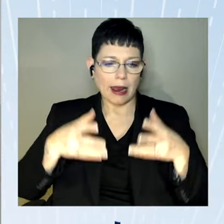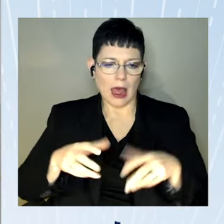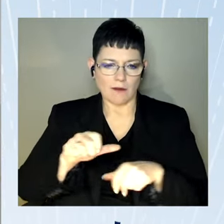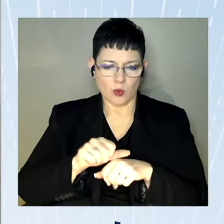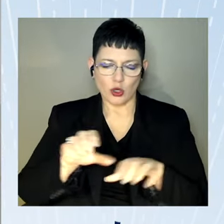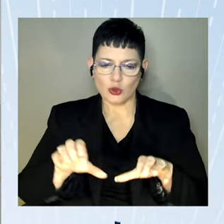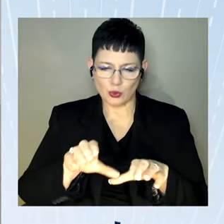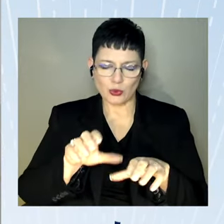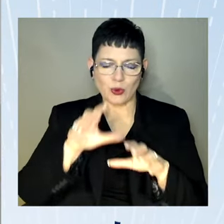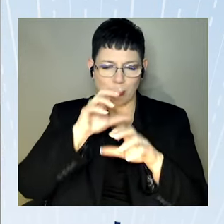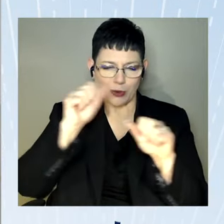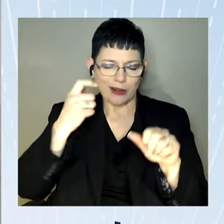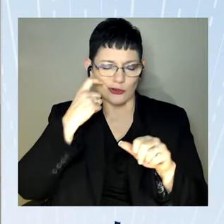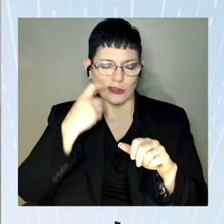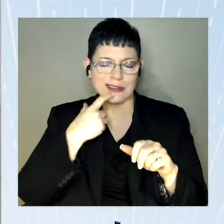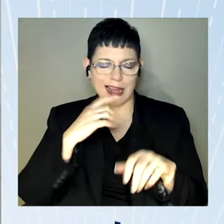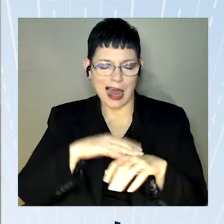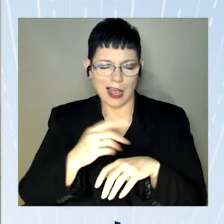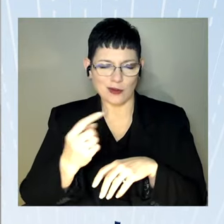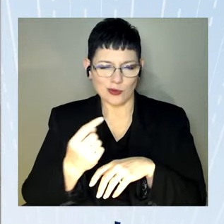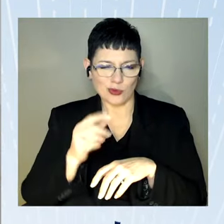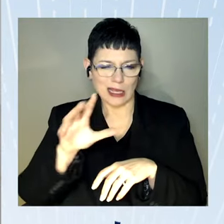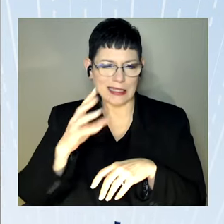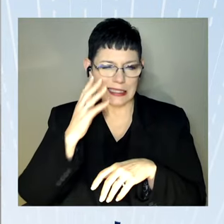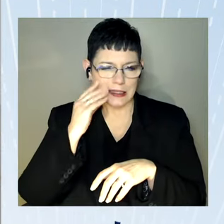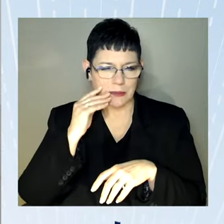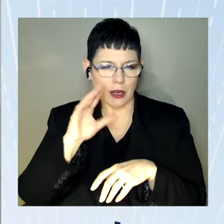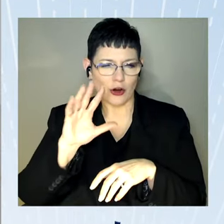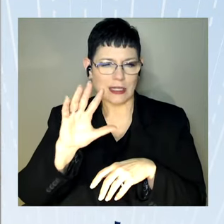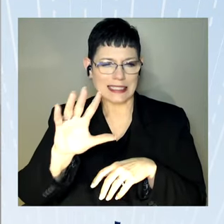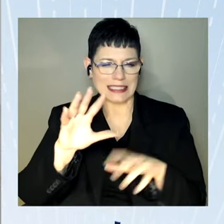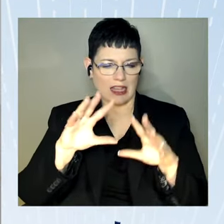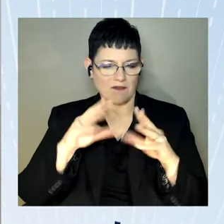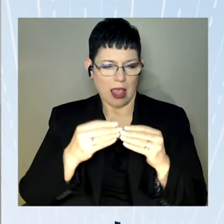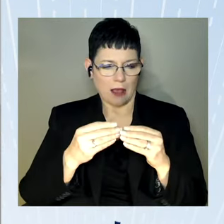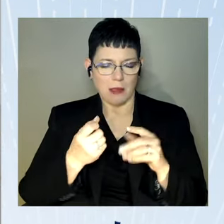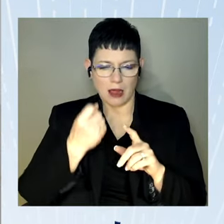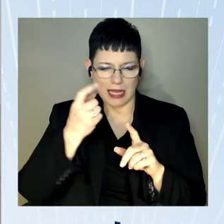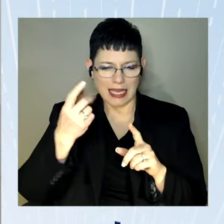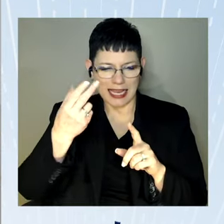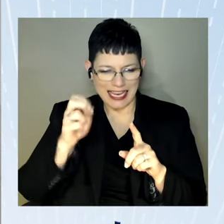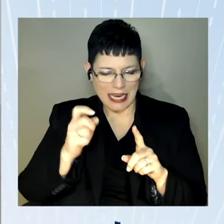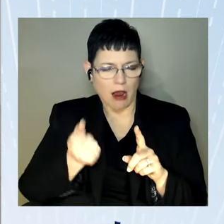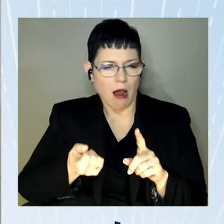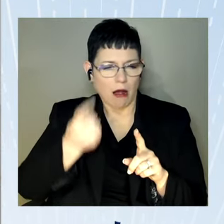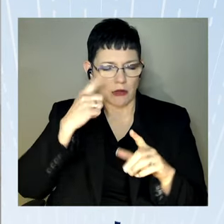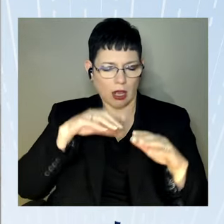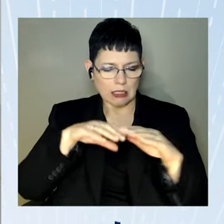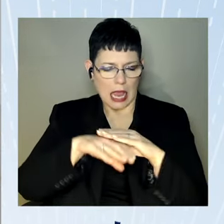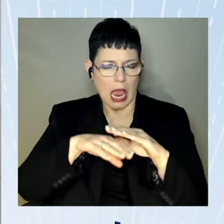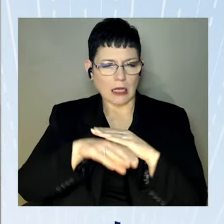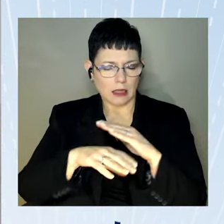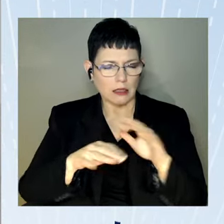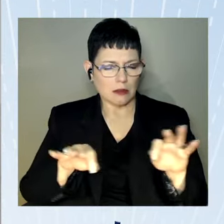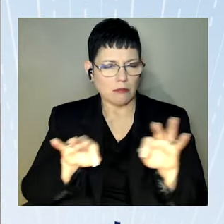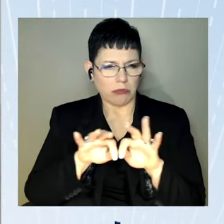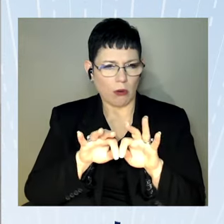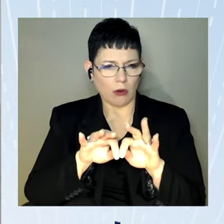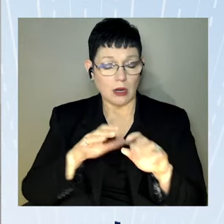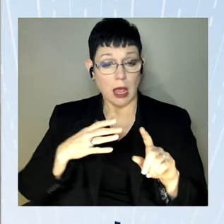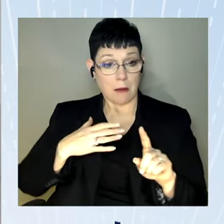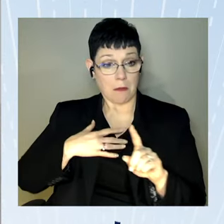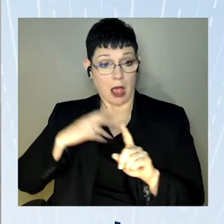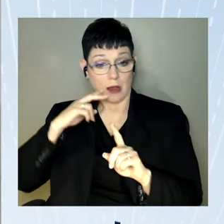his own experiences and his own family how essential access to care is. From my vantage point at the National Economic